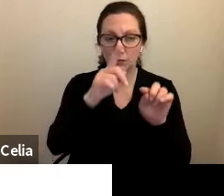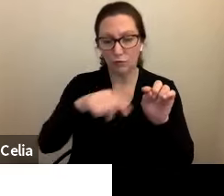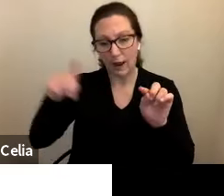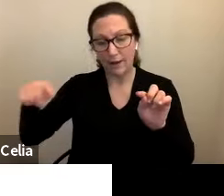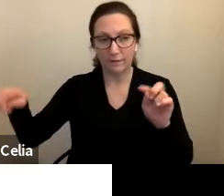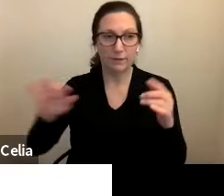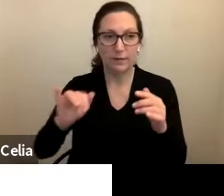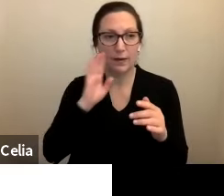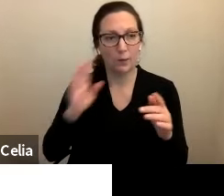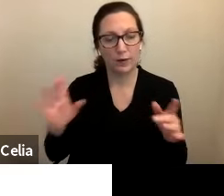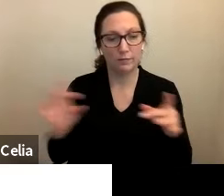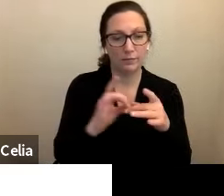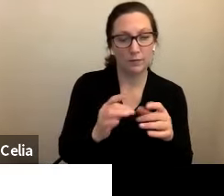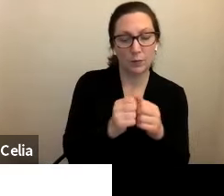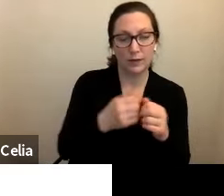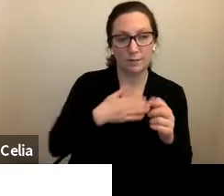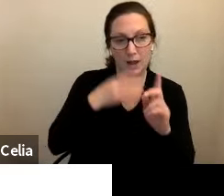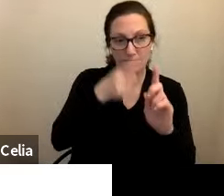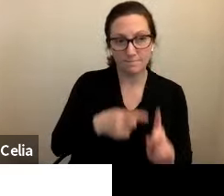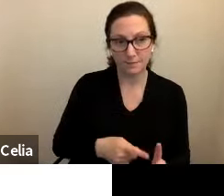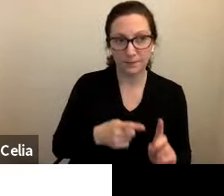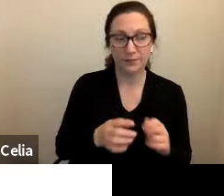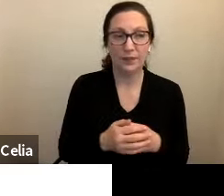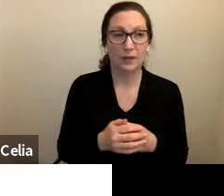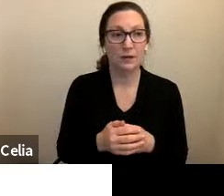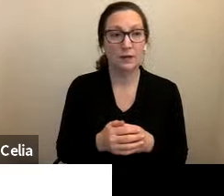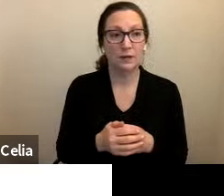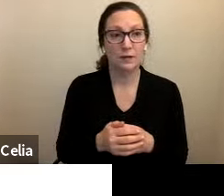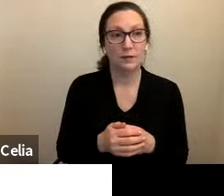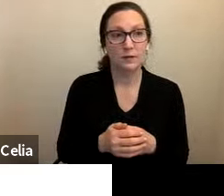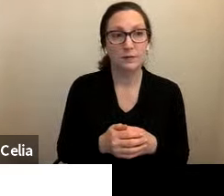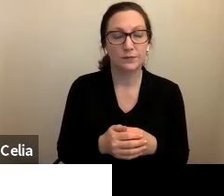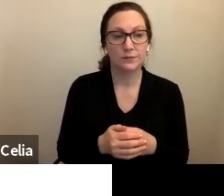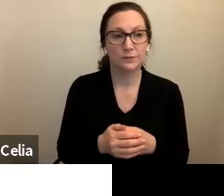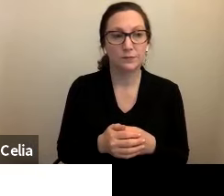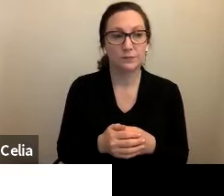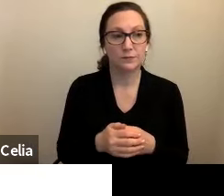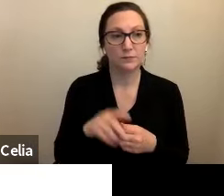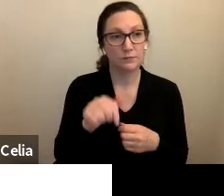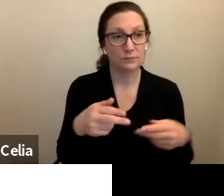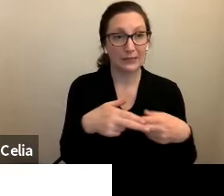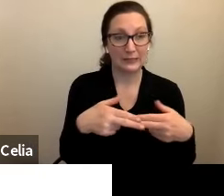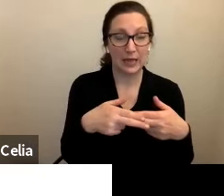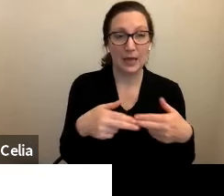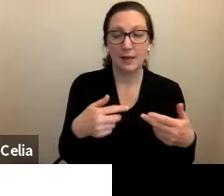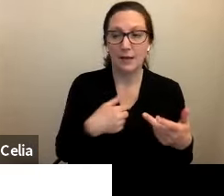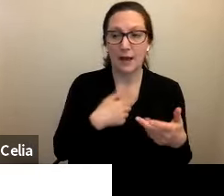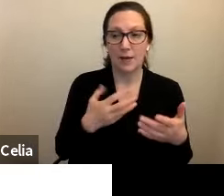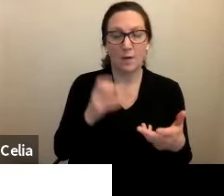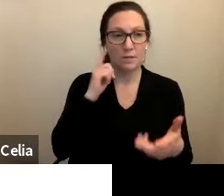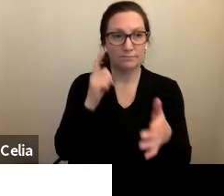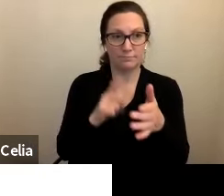clarify those points. So I wanted to acknowledge with these first 2 bullets, the tensions that